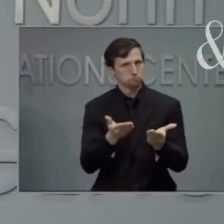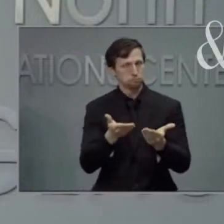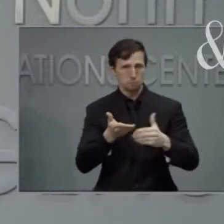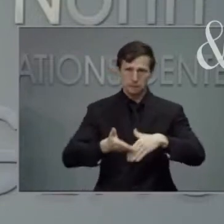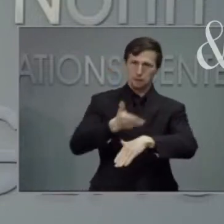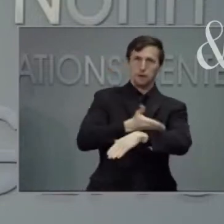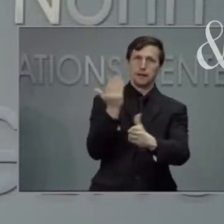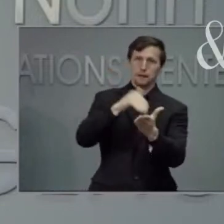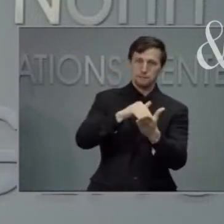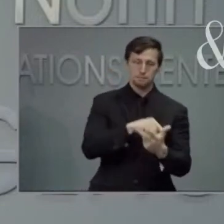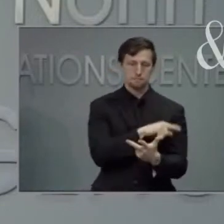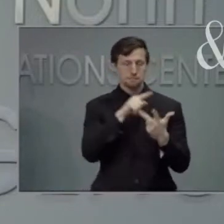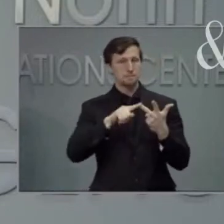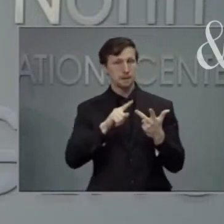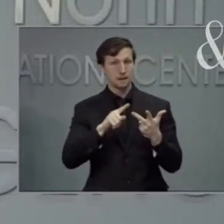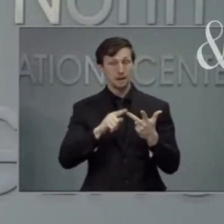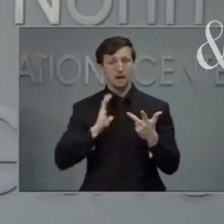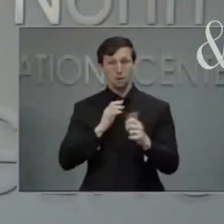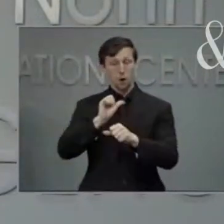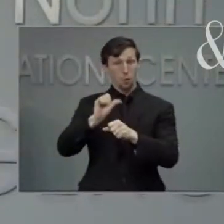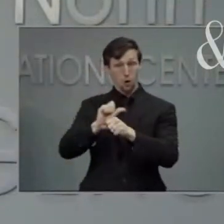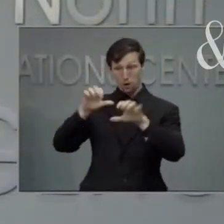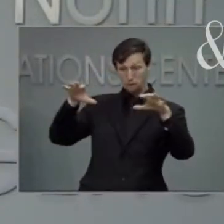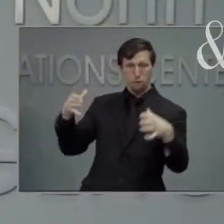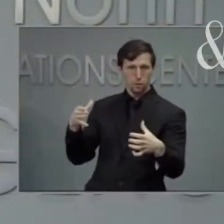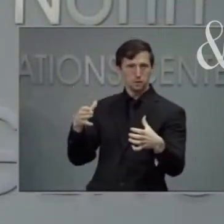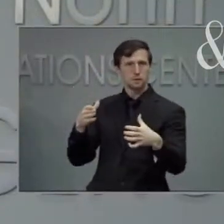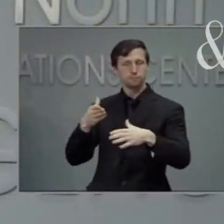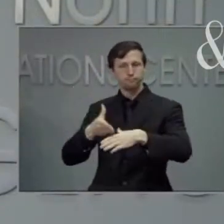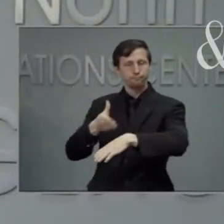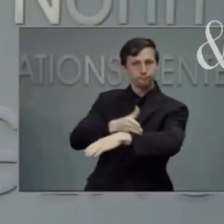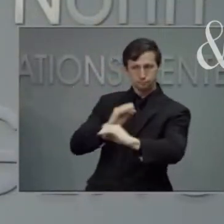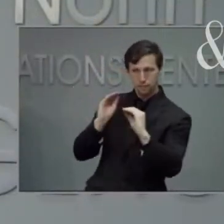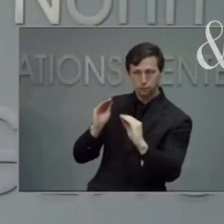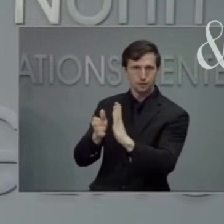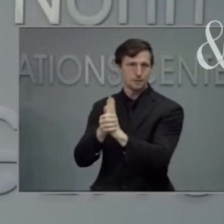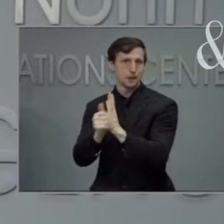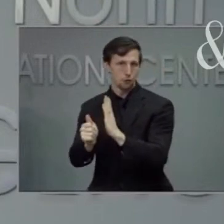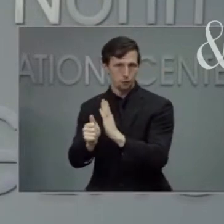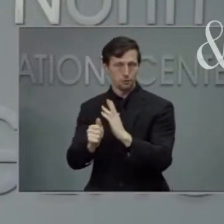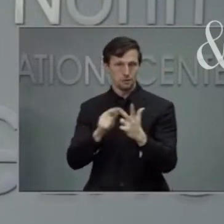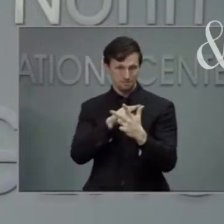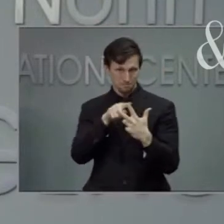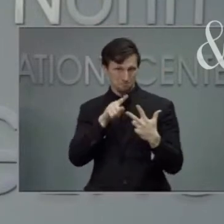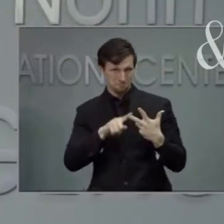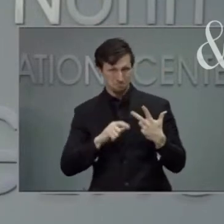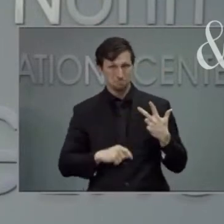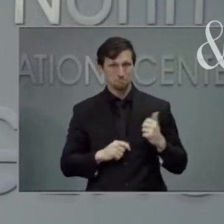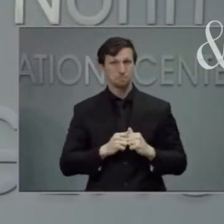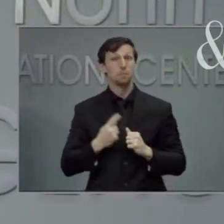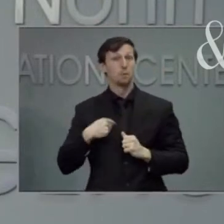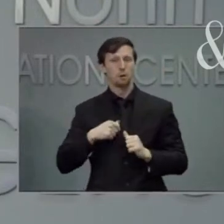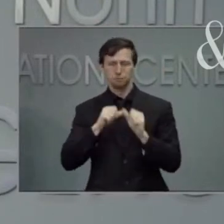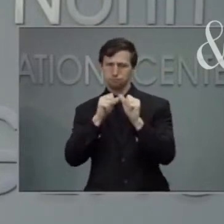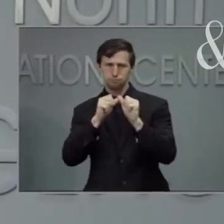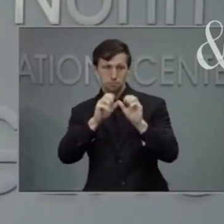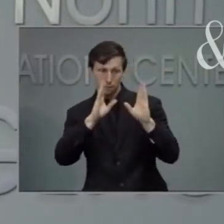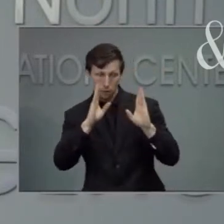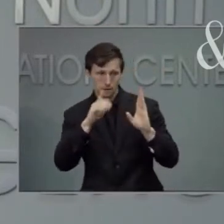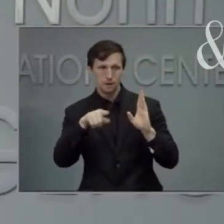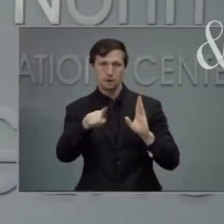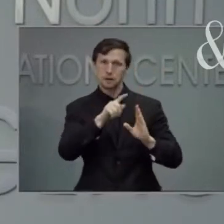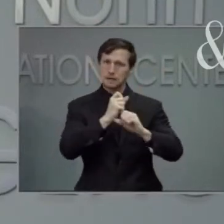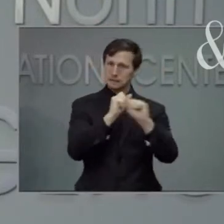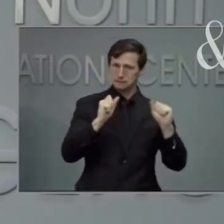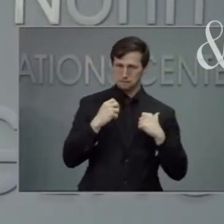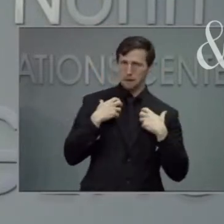educated, skilled workforce. As we remain focused on keeping people safe and healthy, we must work